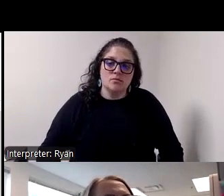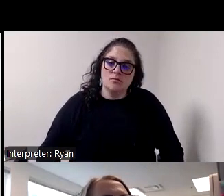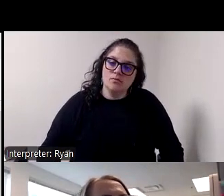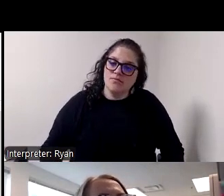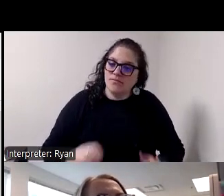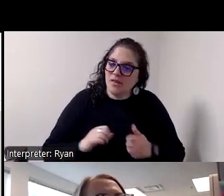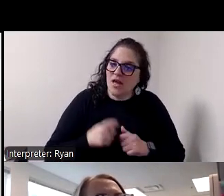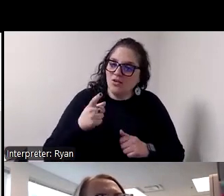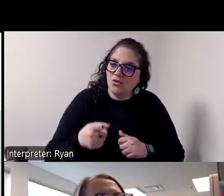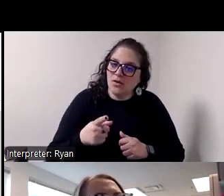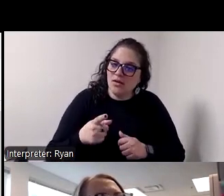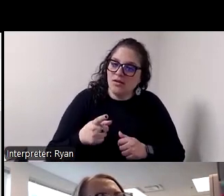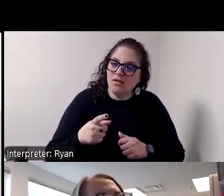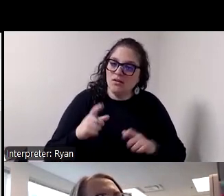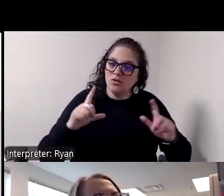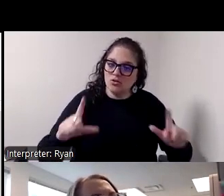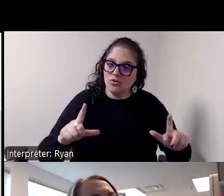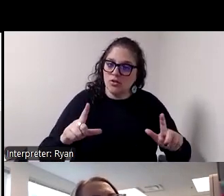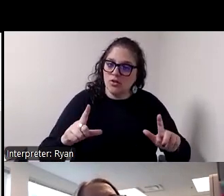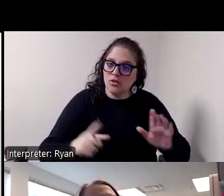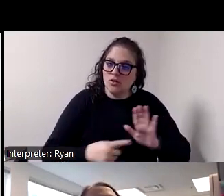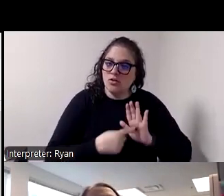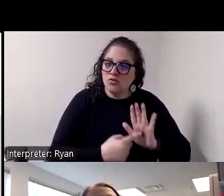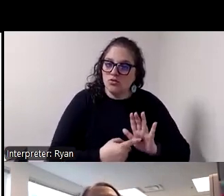to notate hours worked if you work a half day?